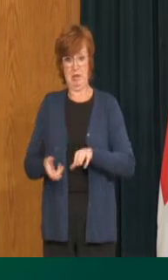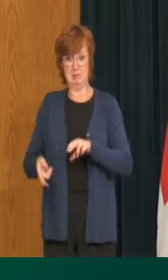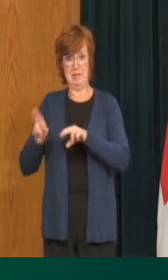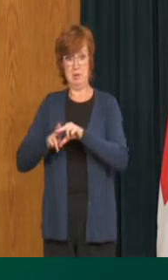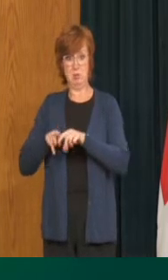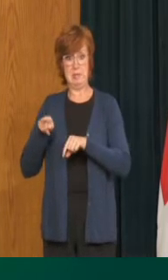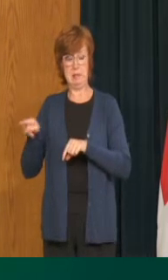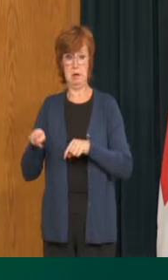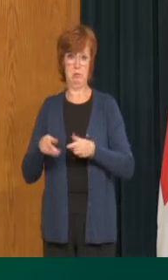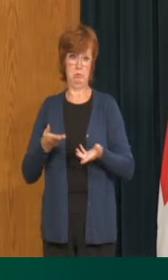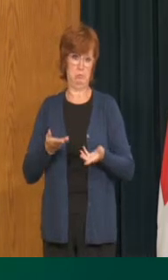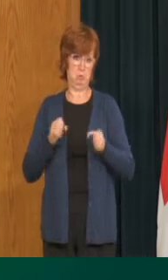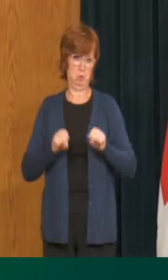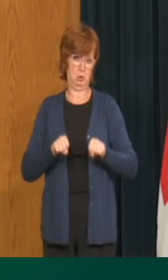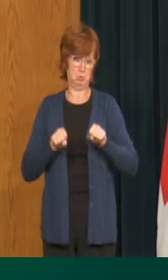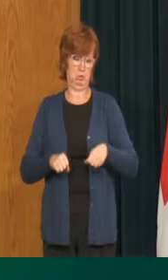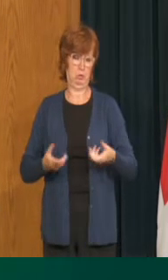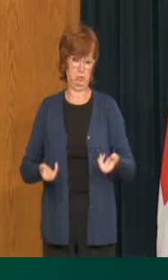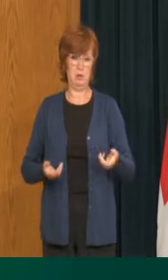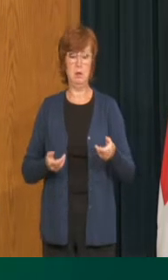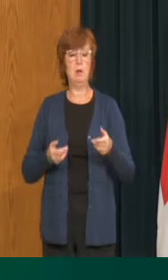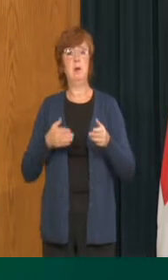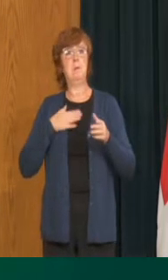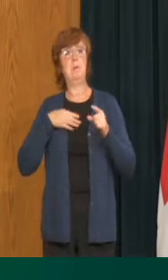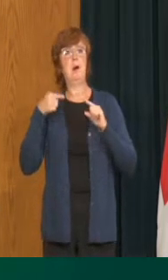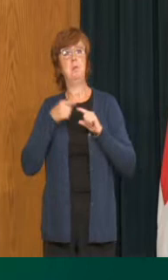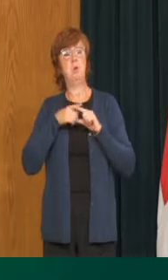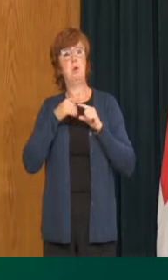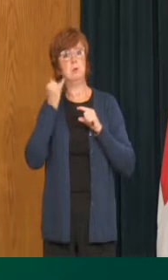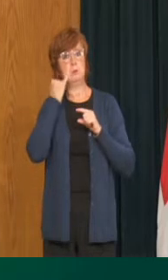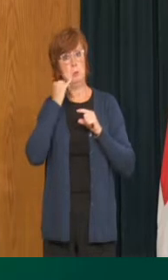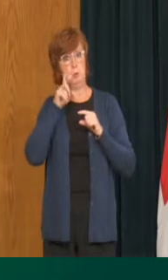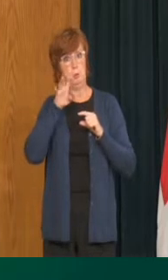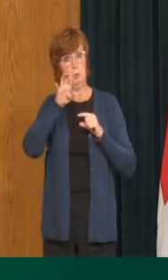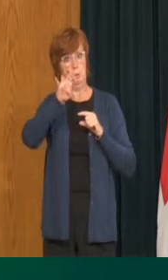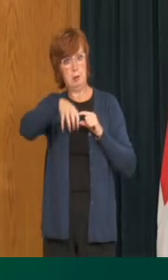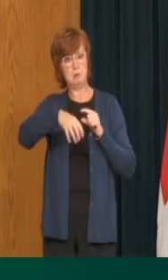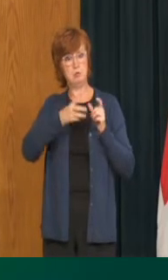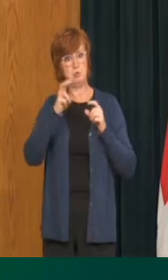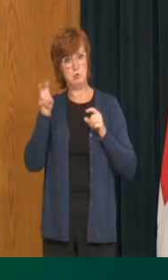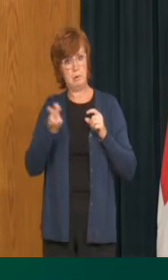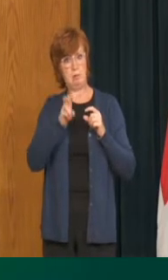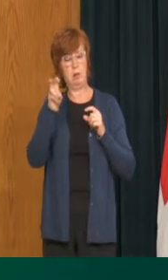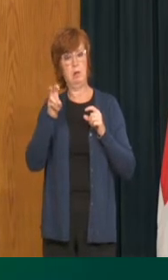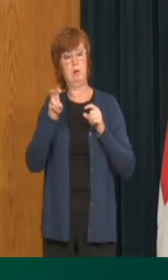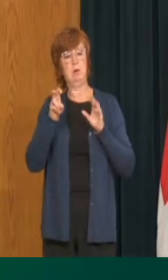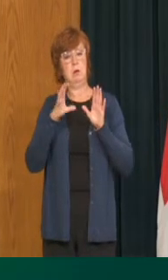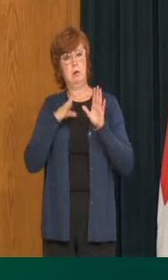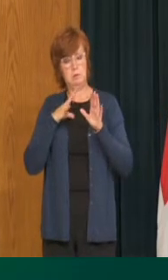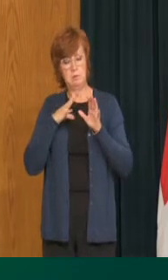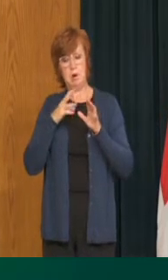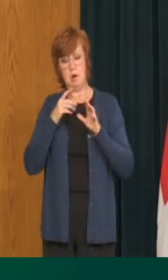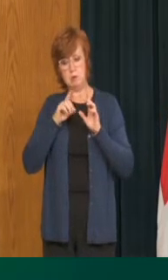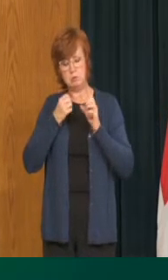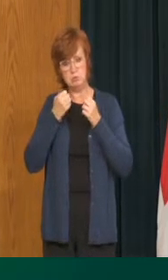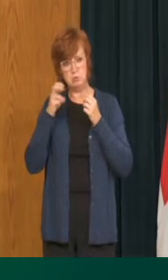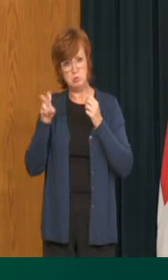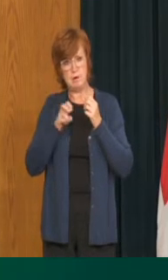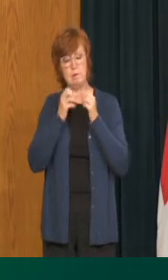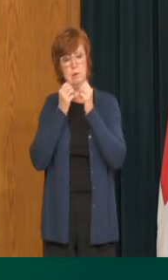people that if you do have to leave, just be very, very vigilant in ensuring that you are keeping your contact circle as small as